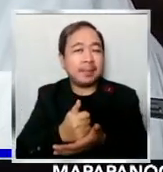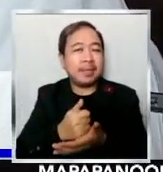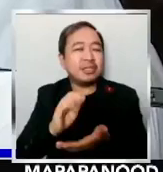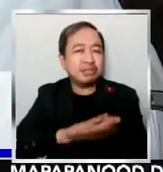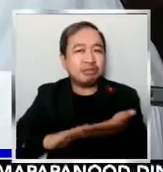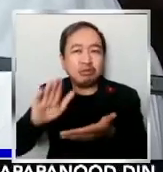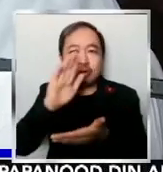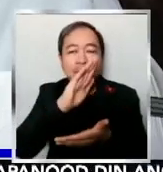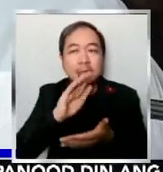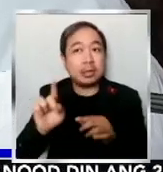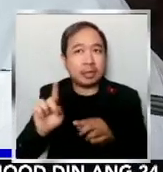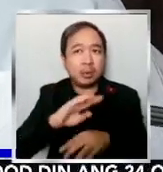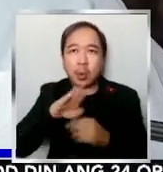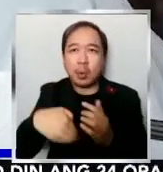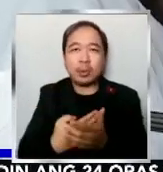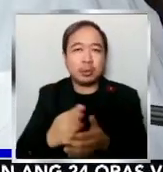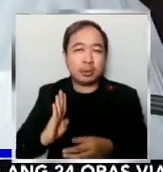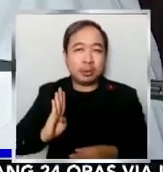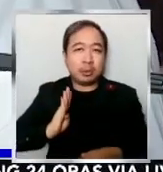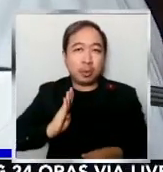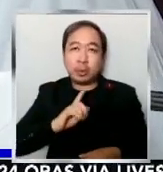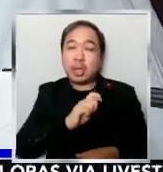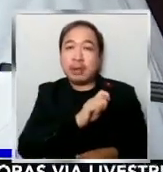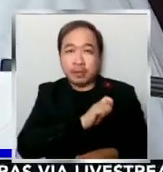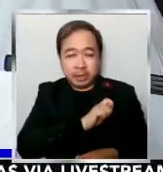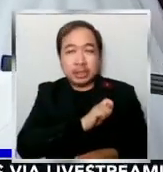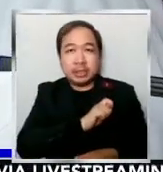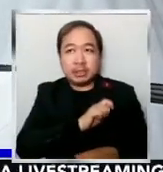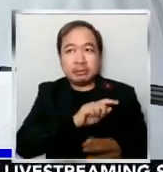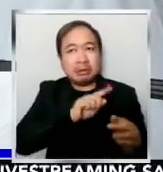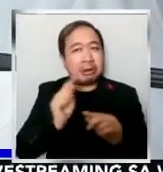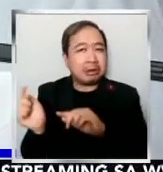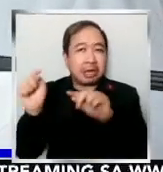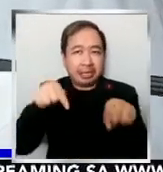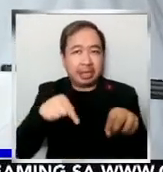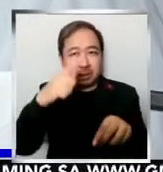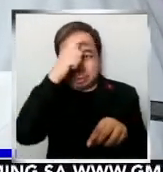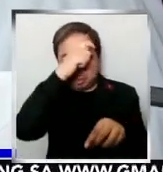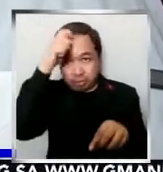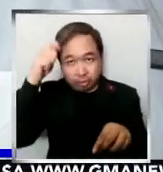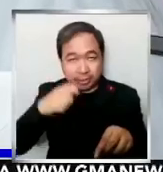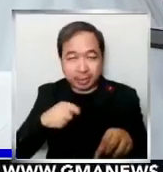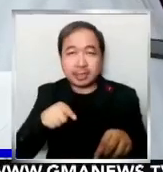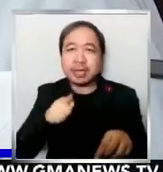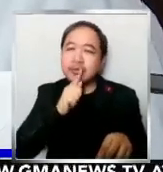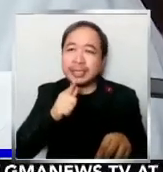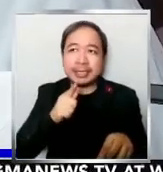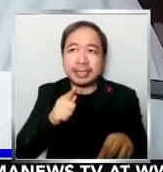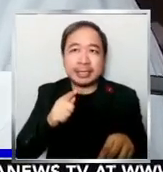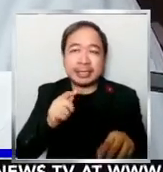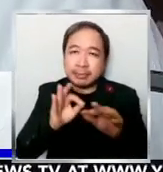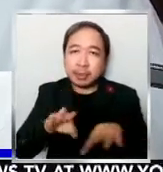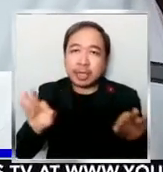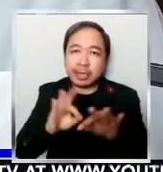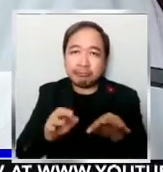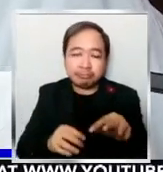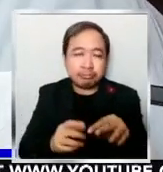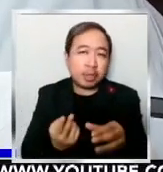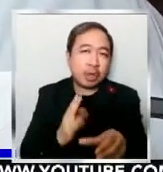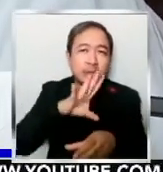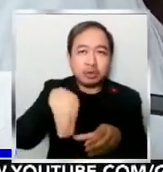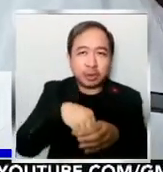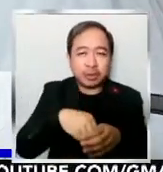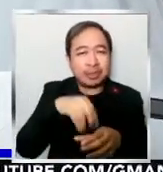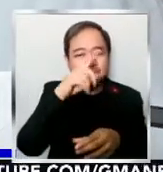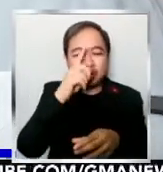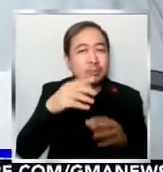who really are doing a great service to the National Penitentiary. Kasi they're providing college education